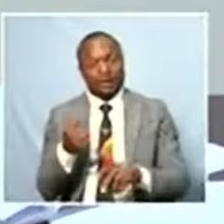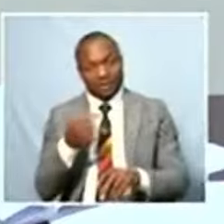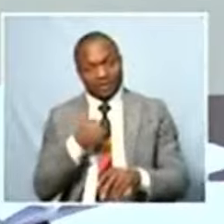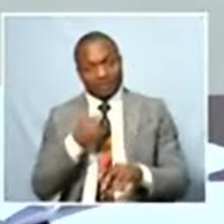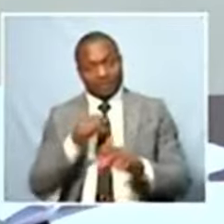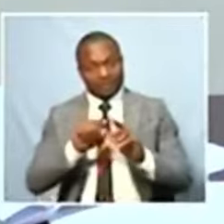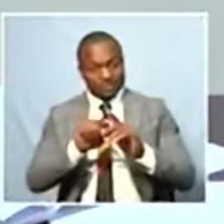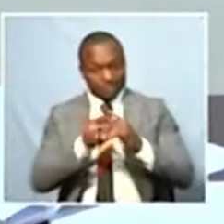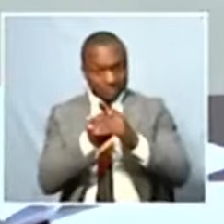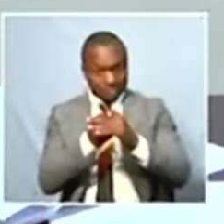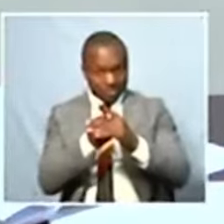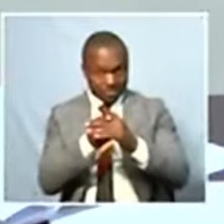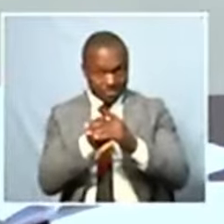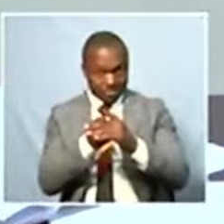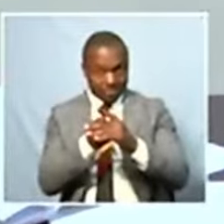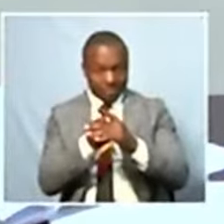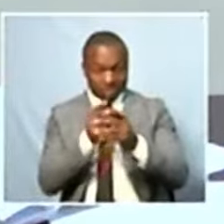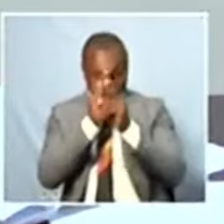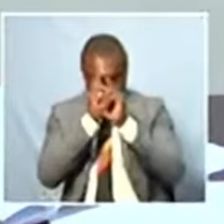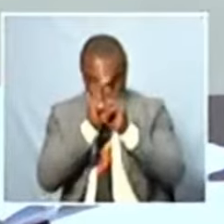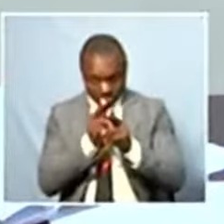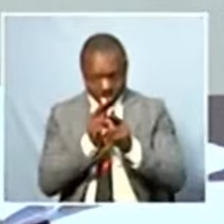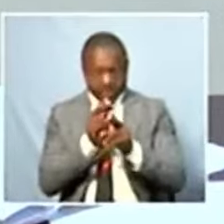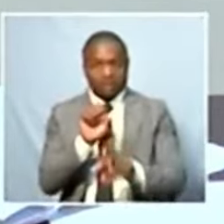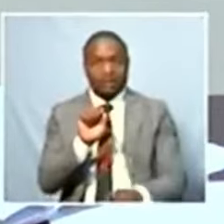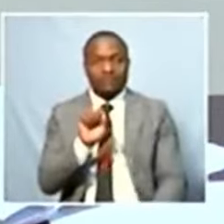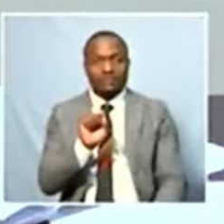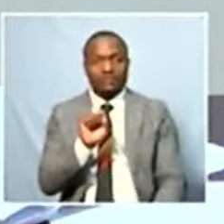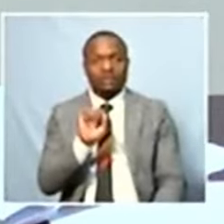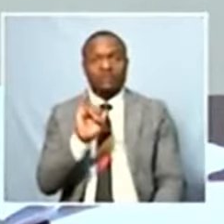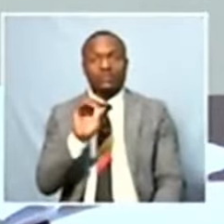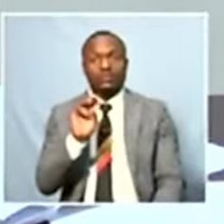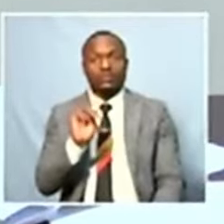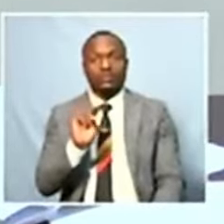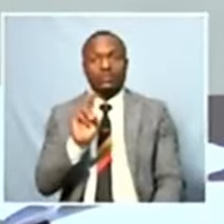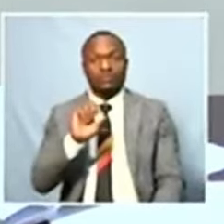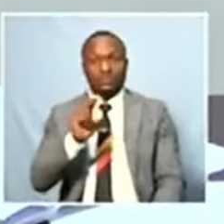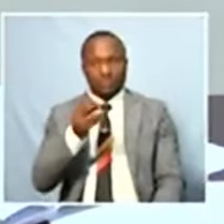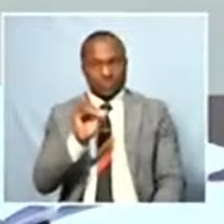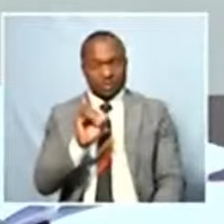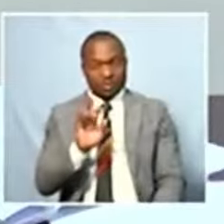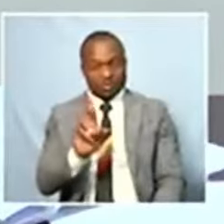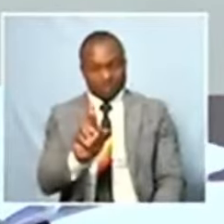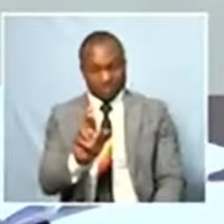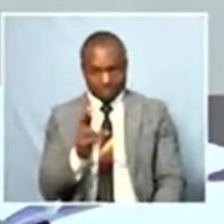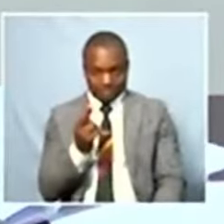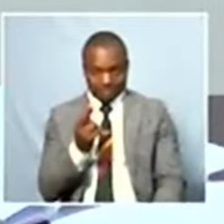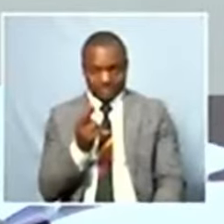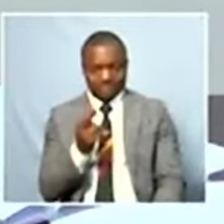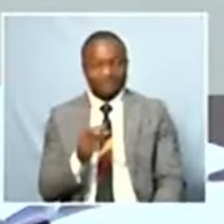with Honorable Simoshi's questions on the refunds.